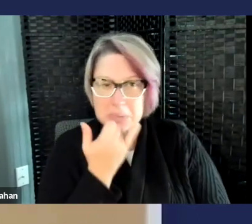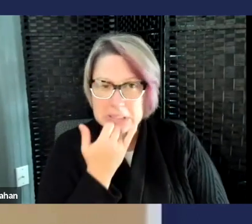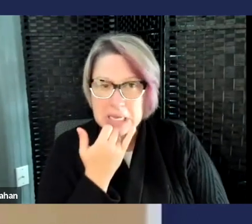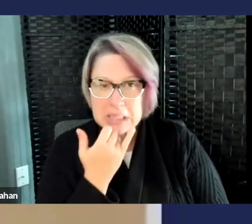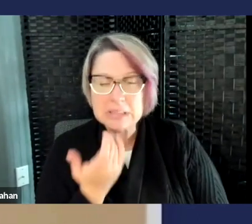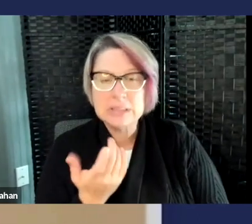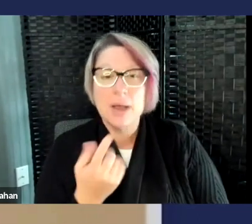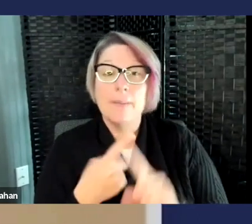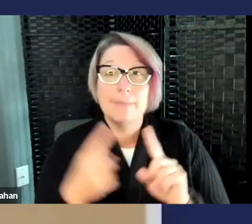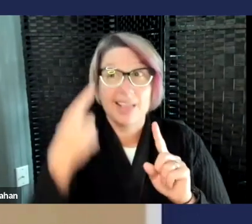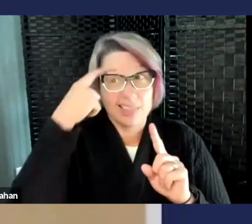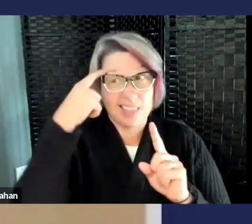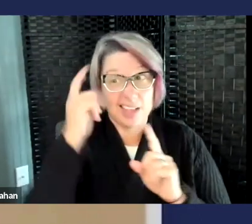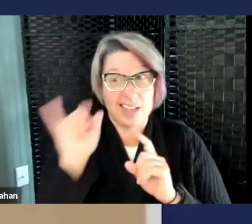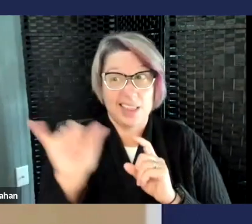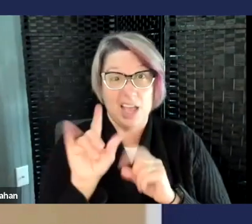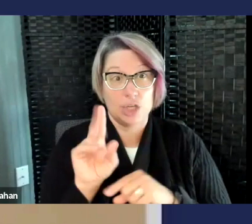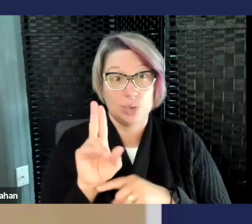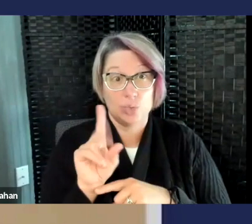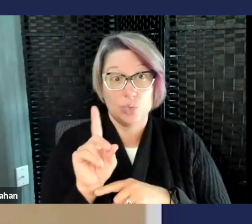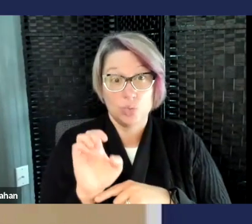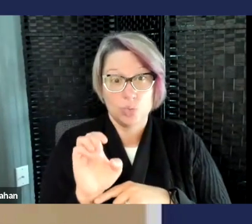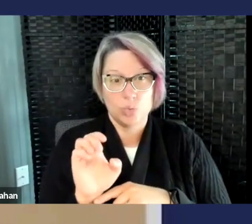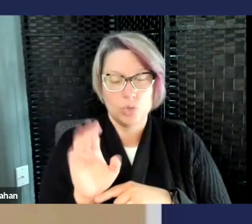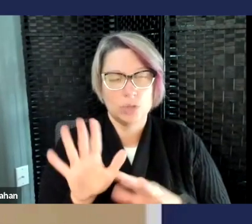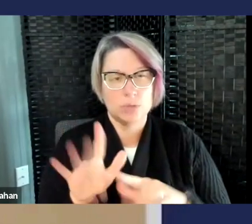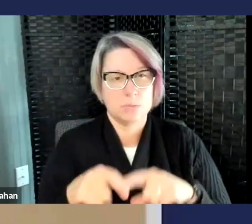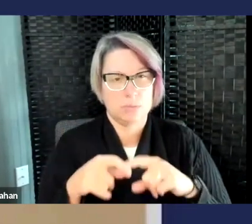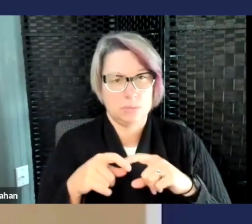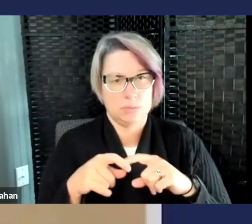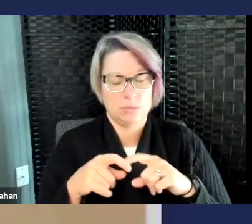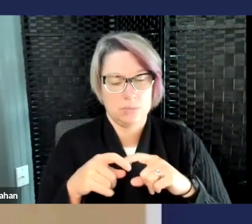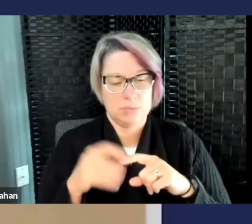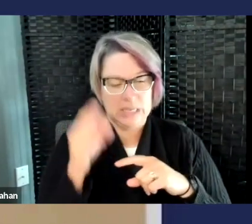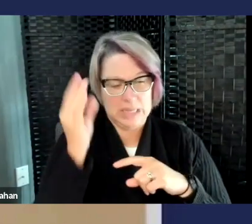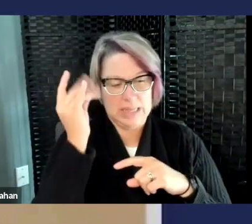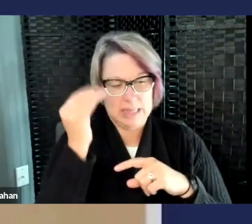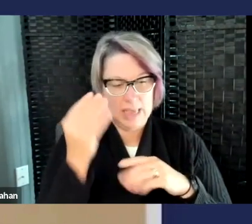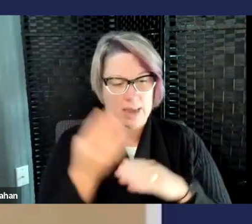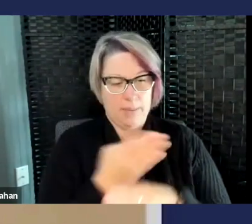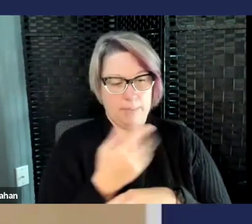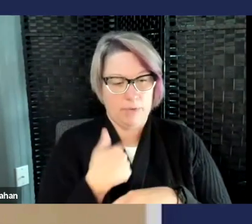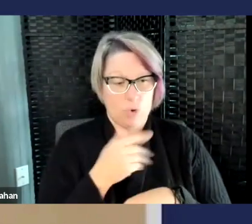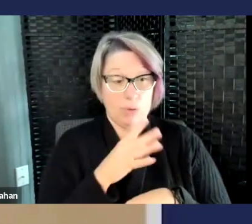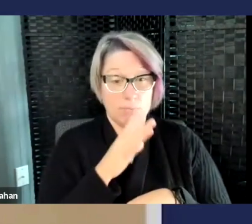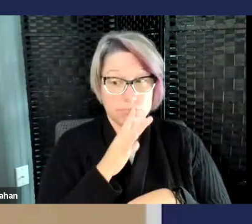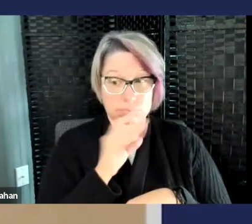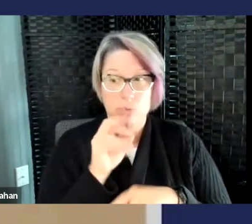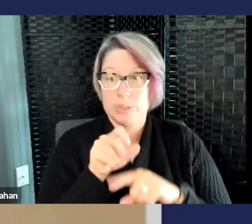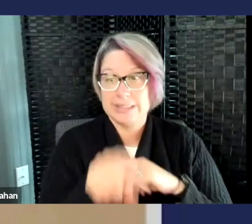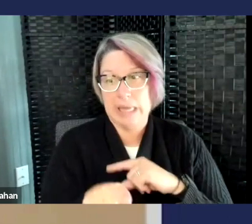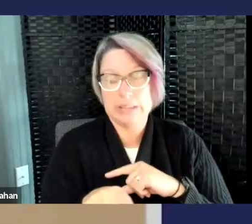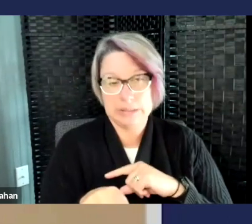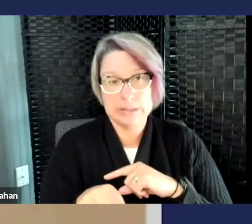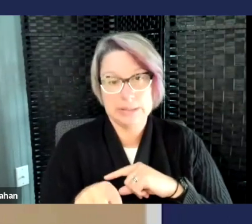but think like dude, right? You can just pause, think before you speak or send. Absolutely, Eden. I love